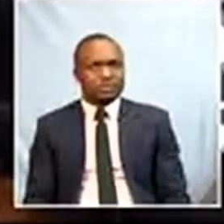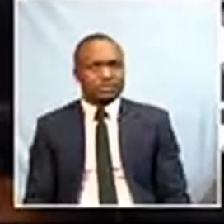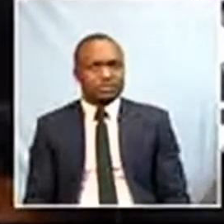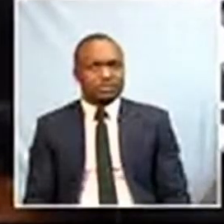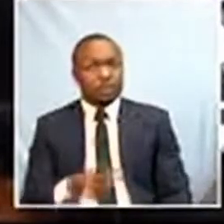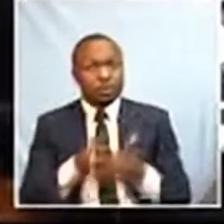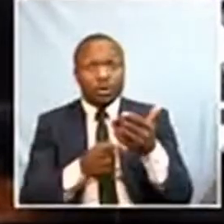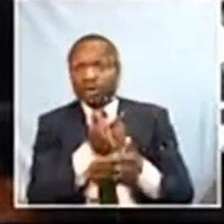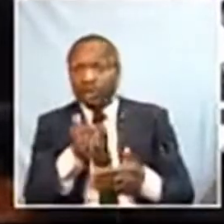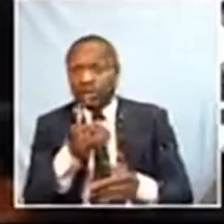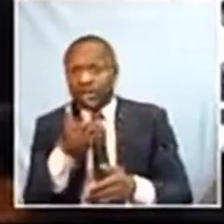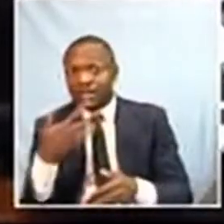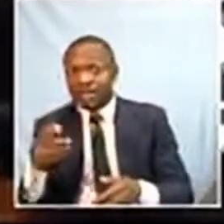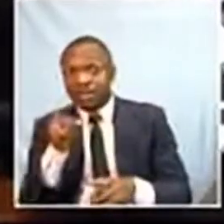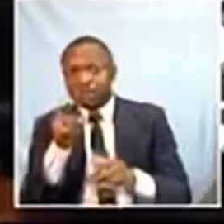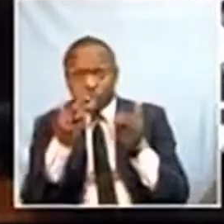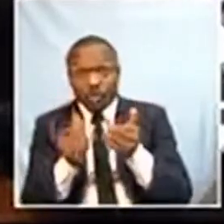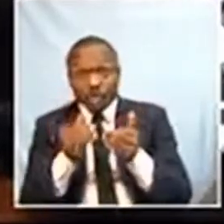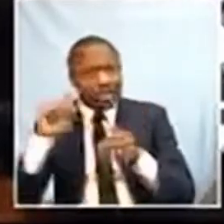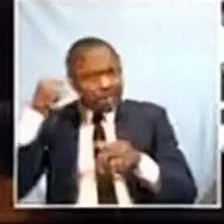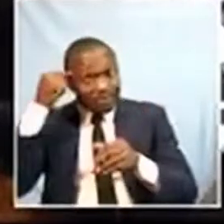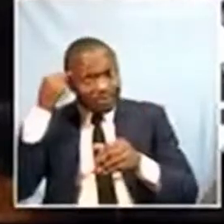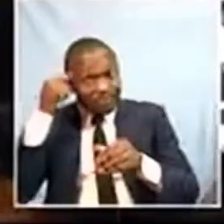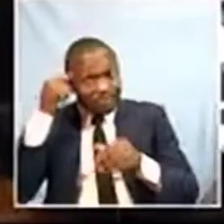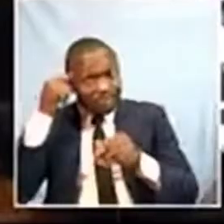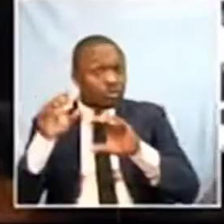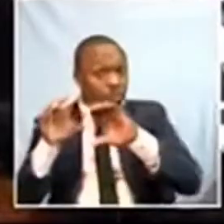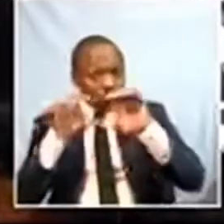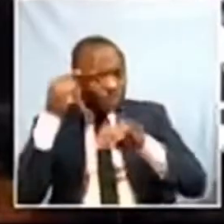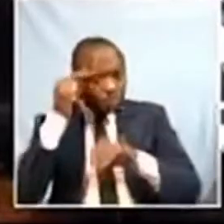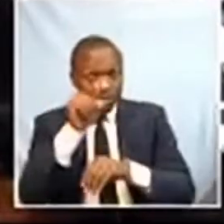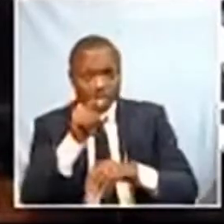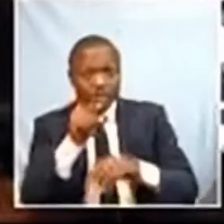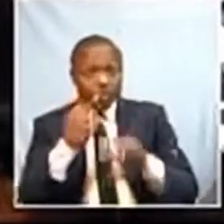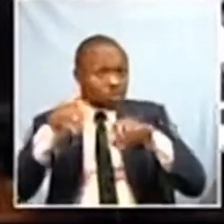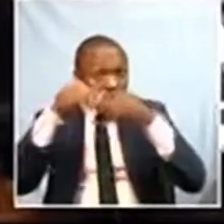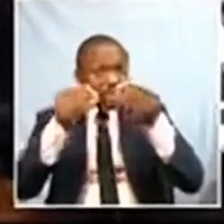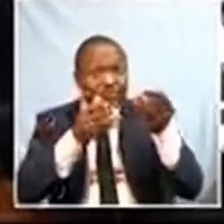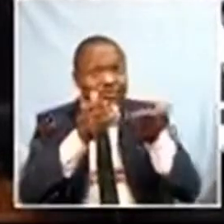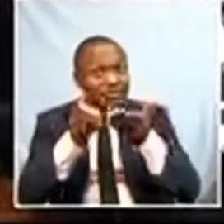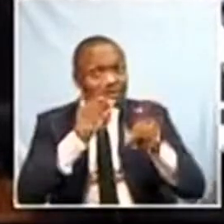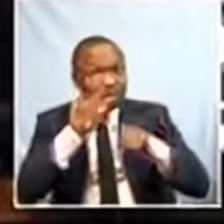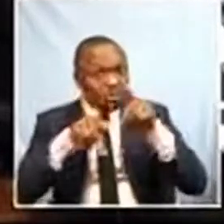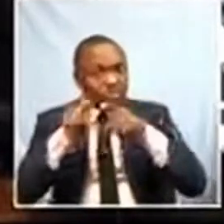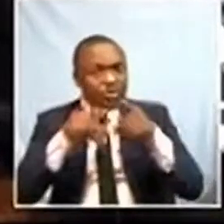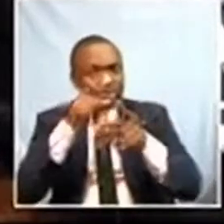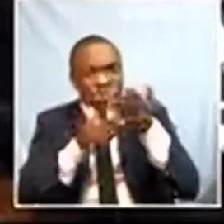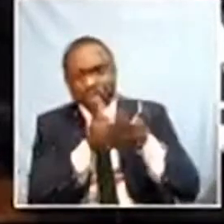What else do you want the government to do for you to deliver service to our people? What else do they do?